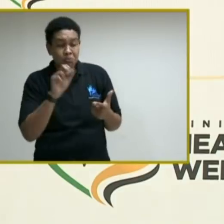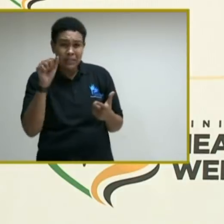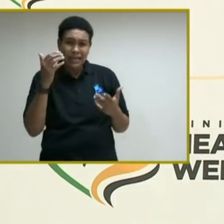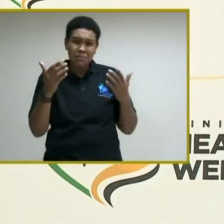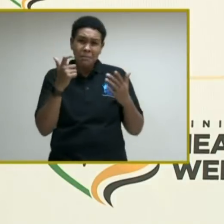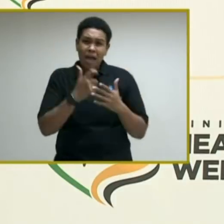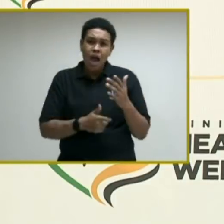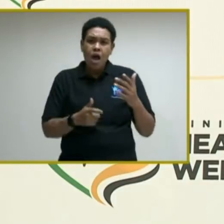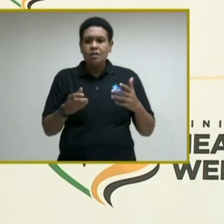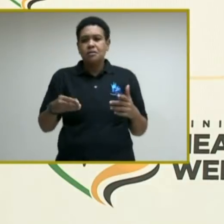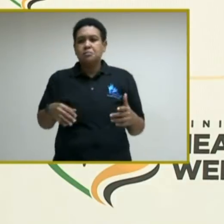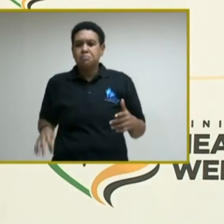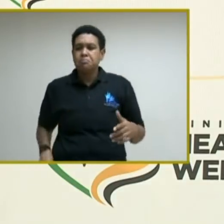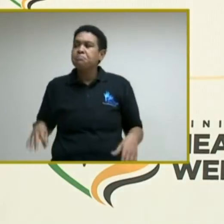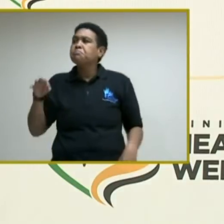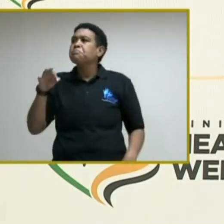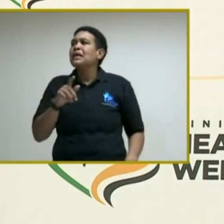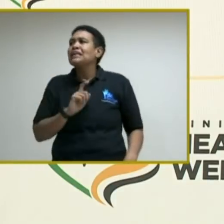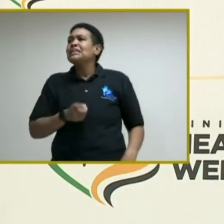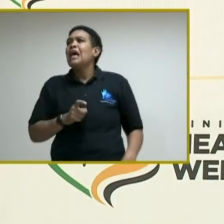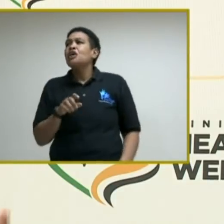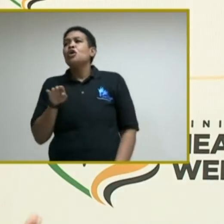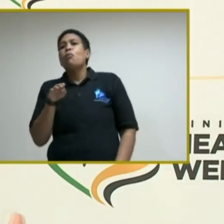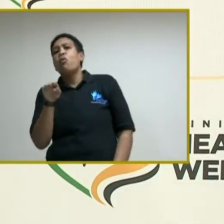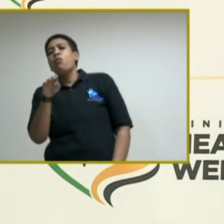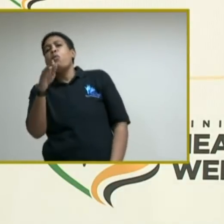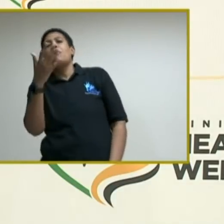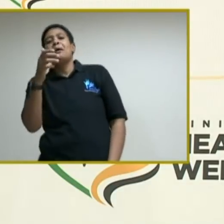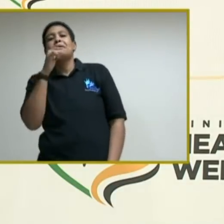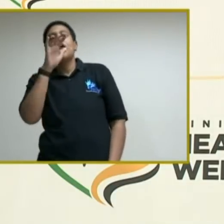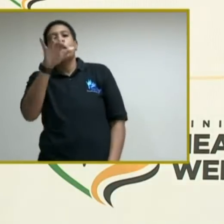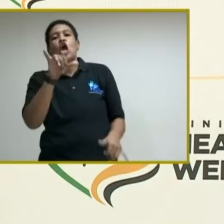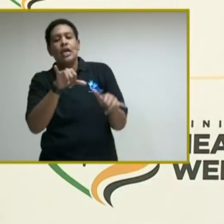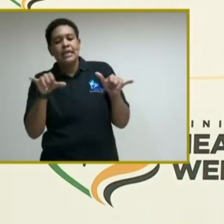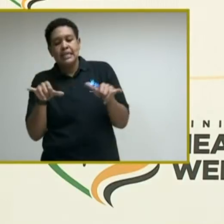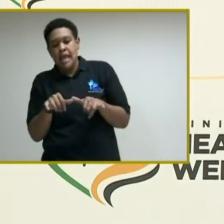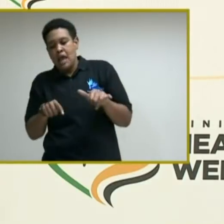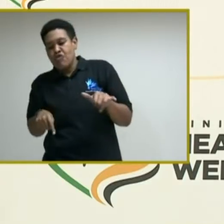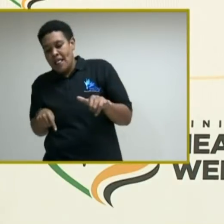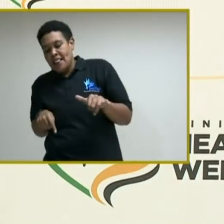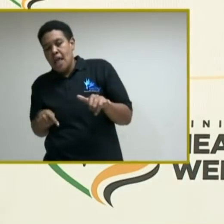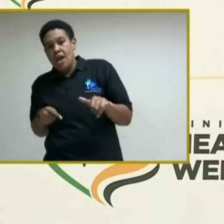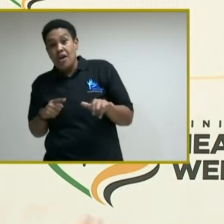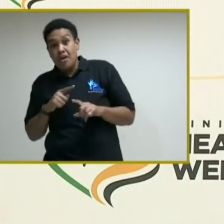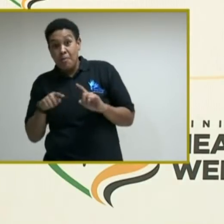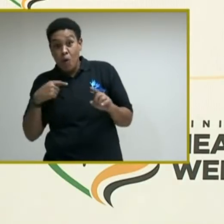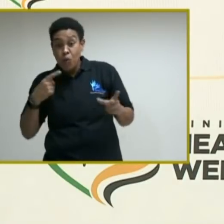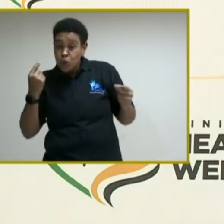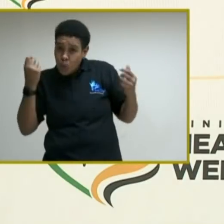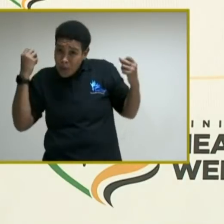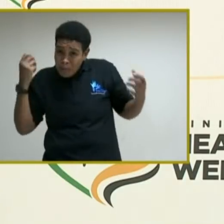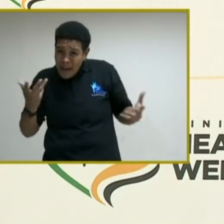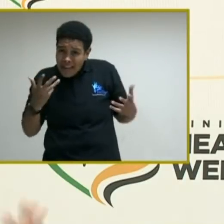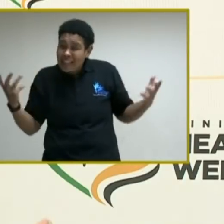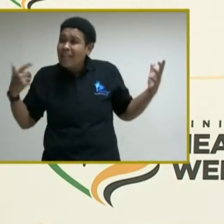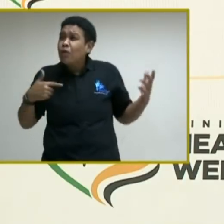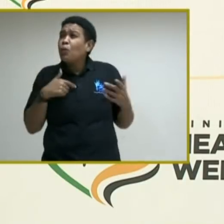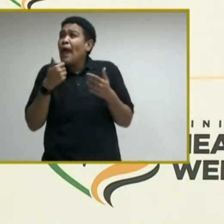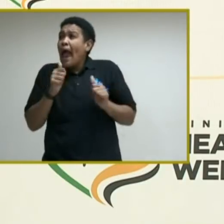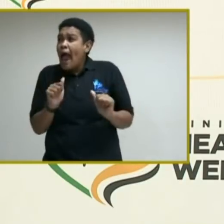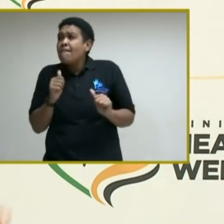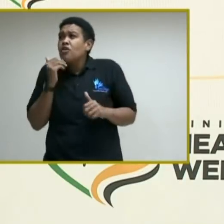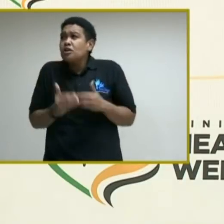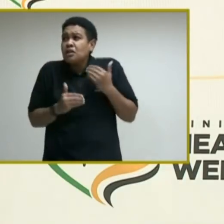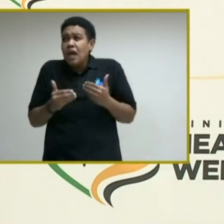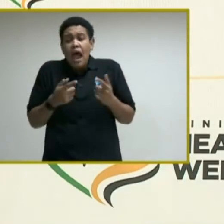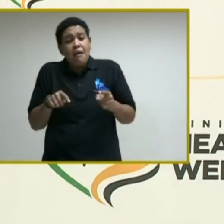Yes, it may cost a taxi fare or a bus fare because it may not be right in your backyard. But, you know, we do many things where we make effort, and